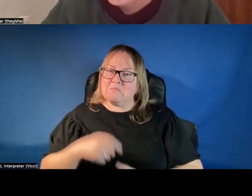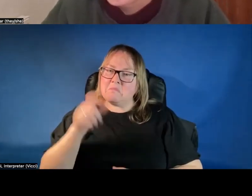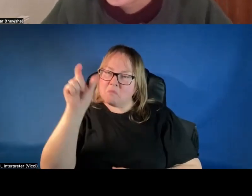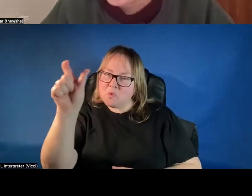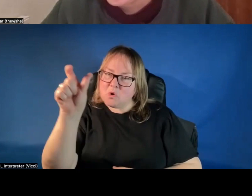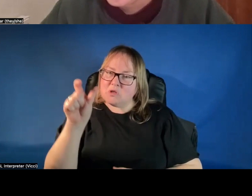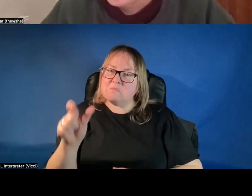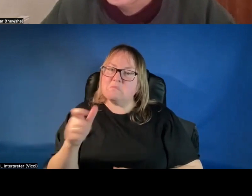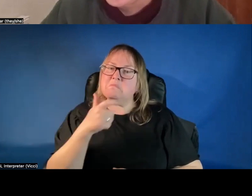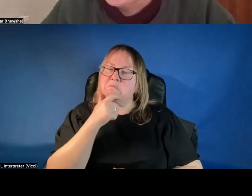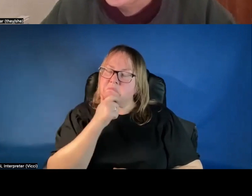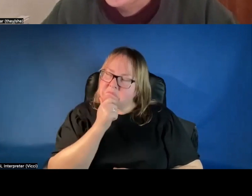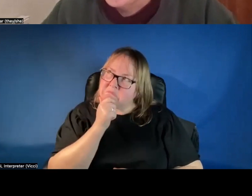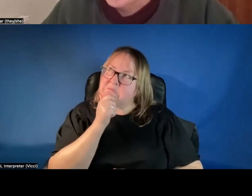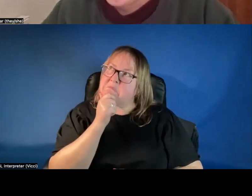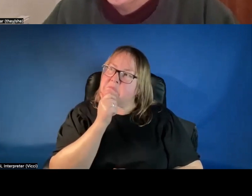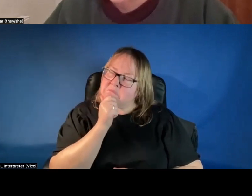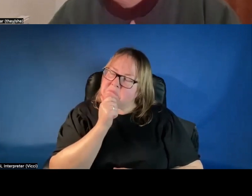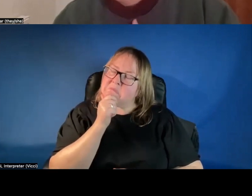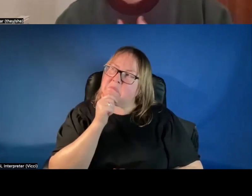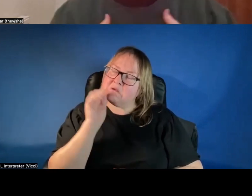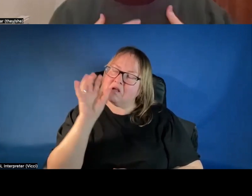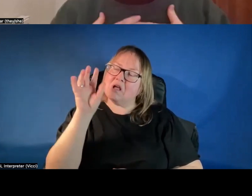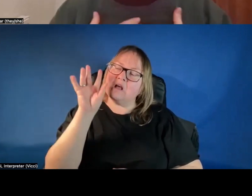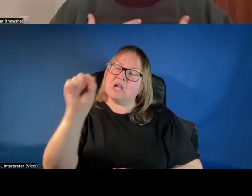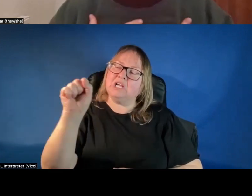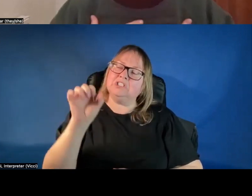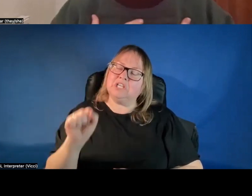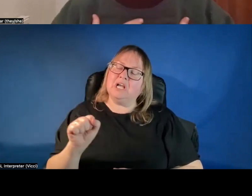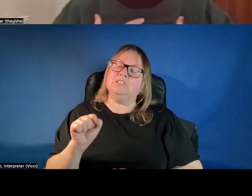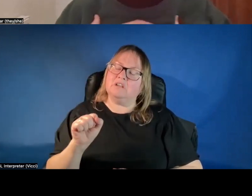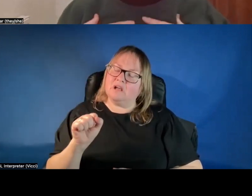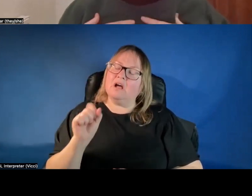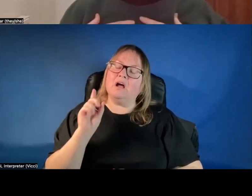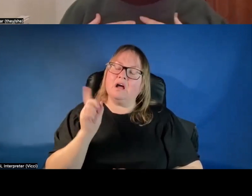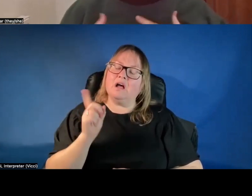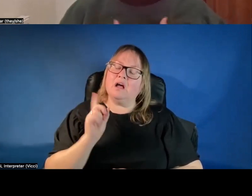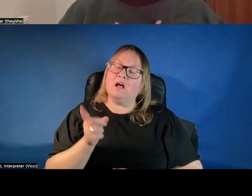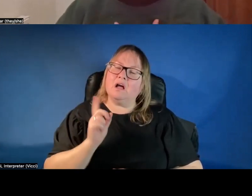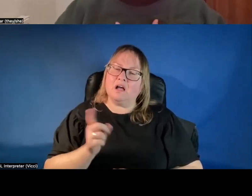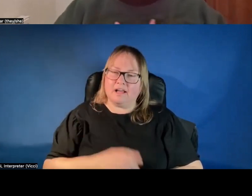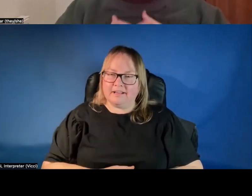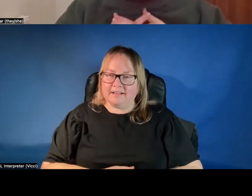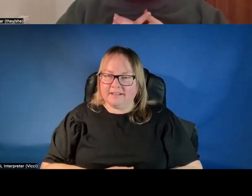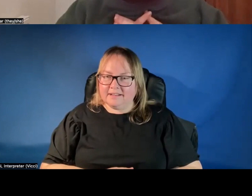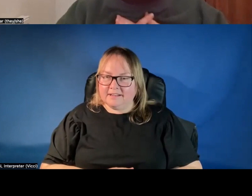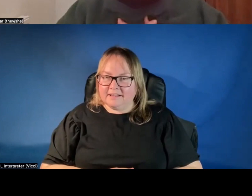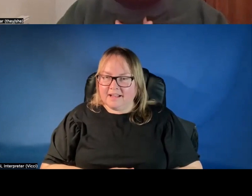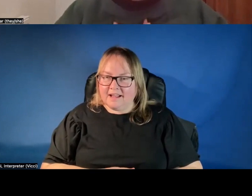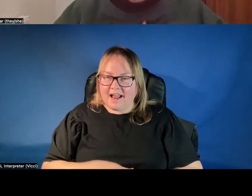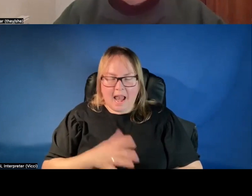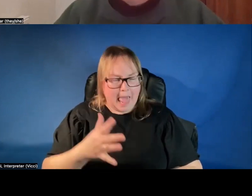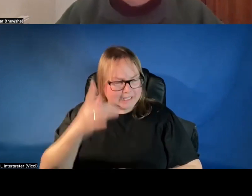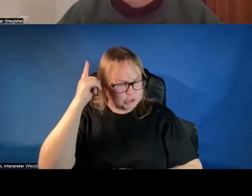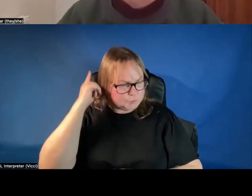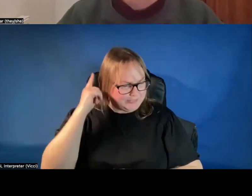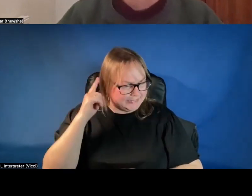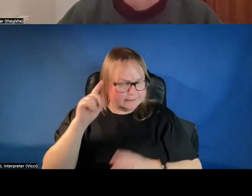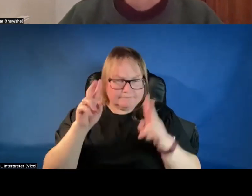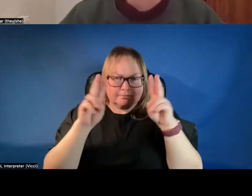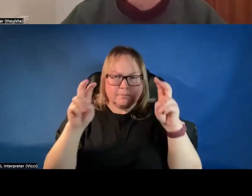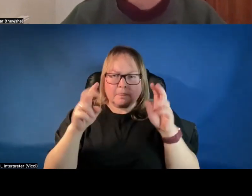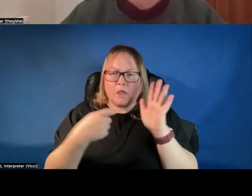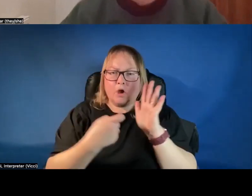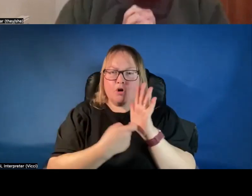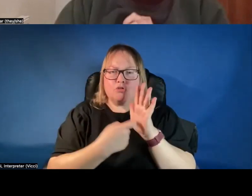Yeah, that's really wonderful. We're returning to the idea of rot, was it rot friends from last week? That was a